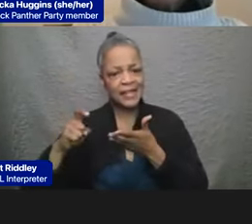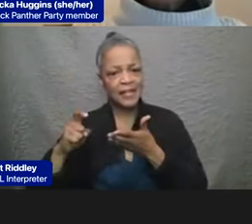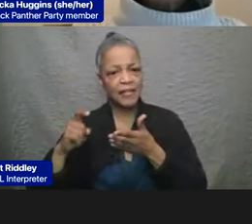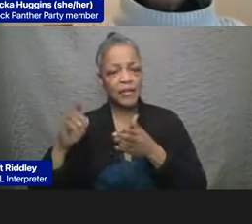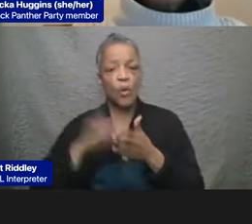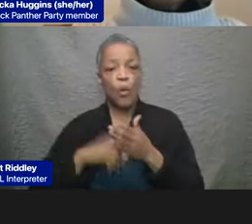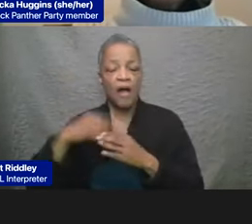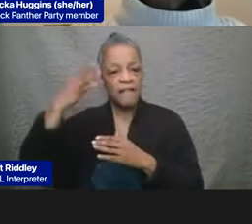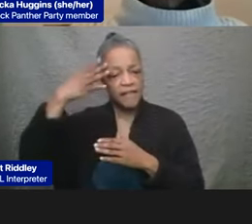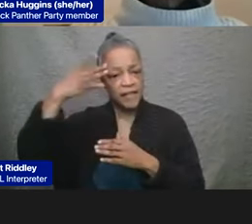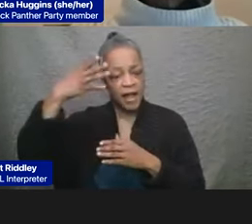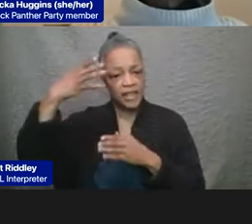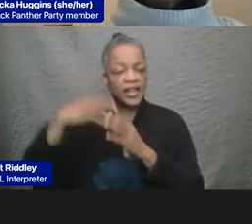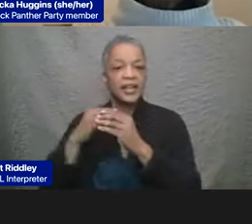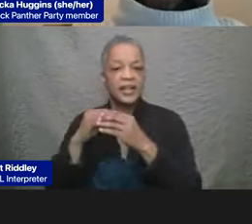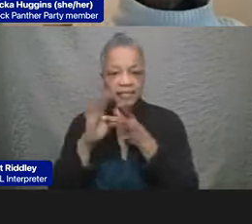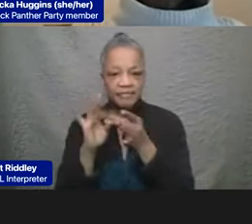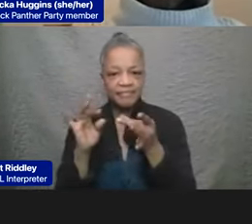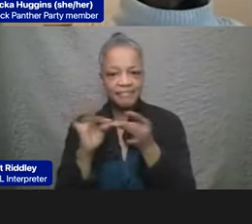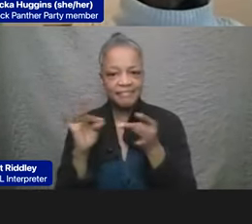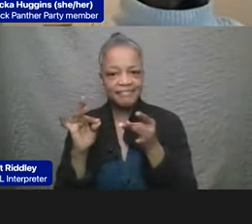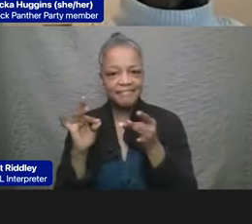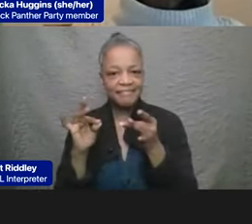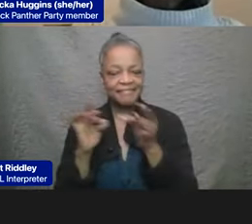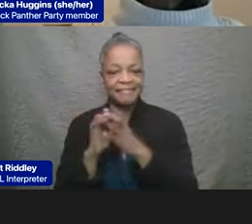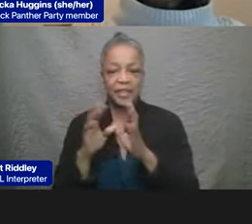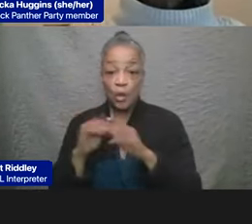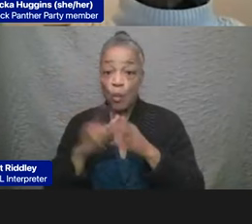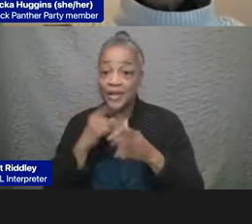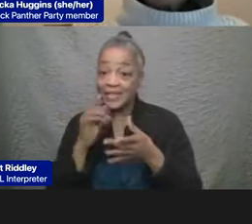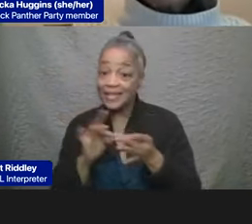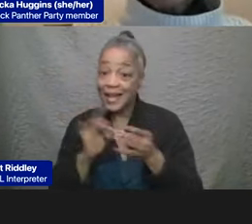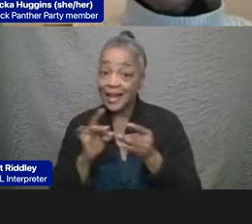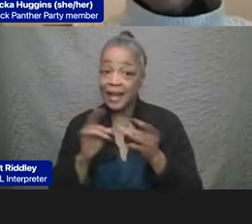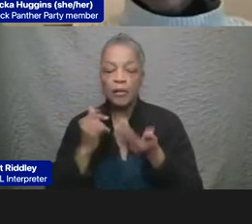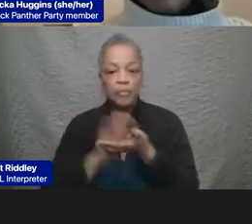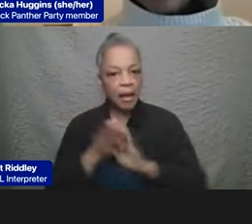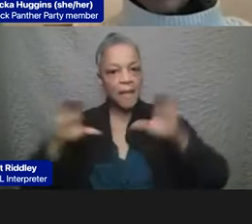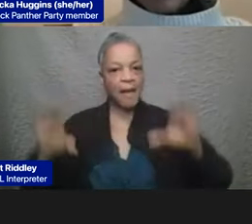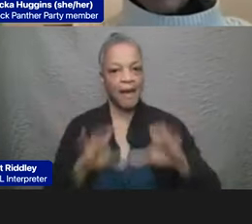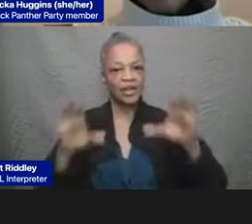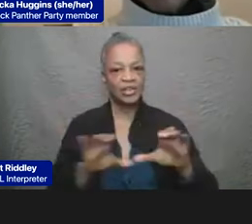the philosophy is saying and encouraging us to do into action.